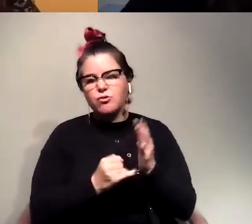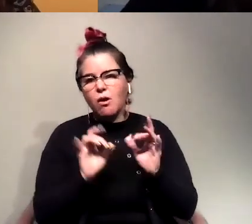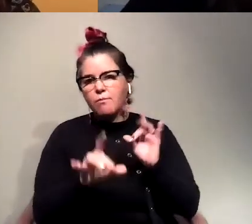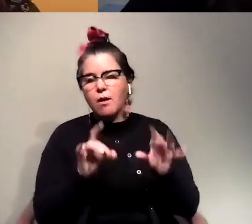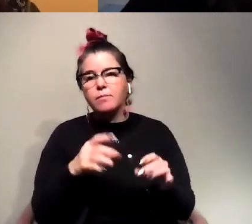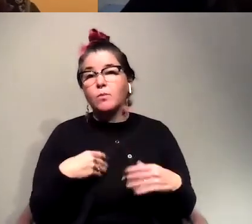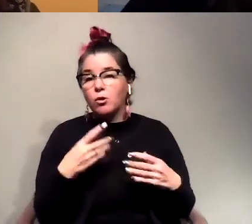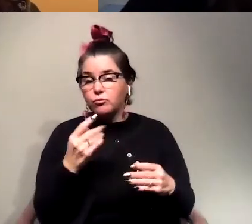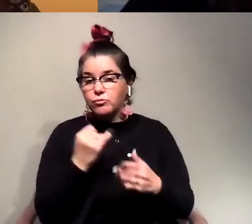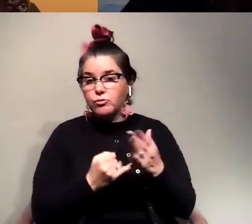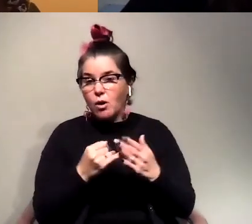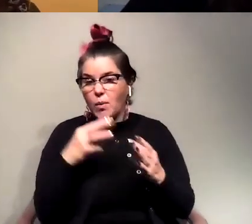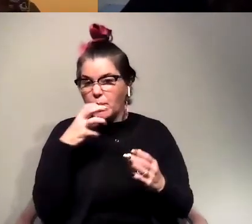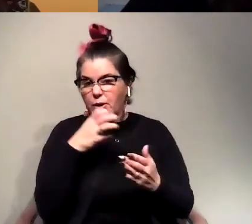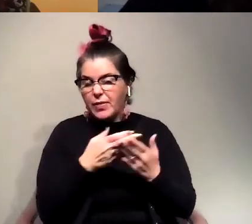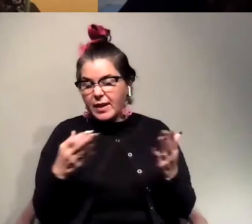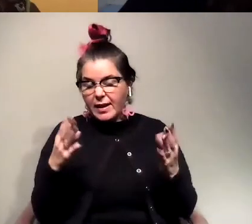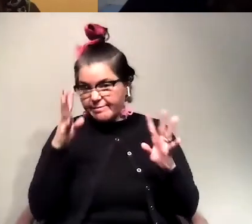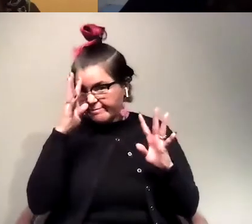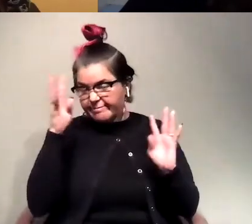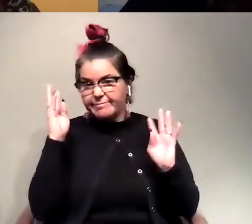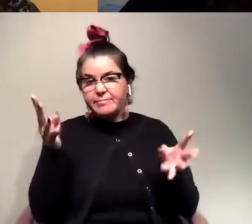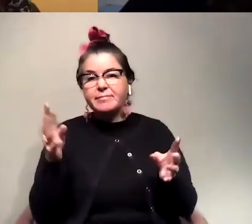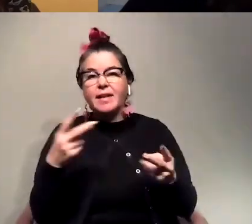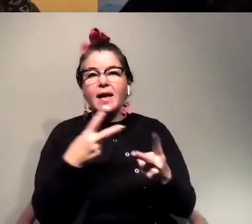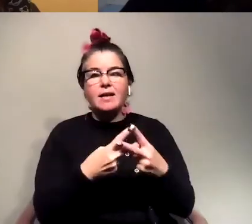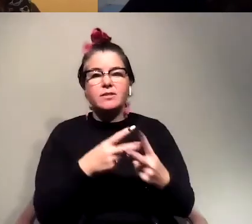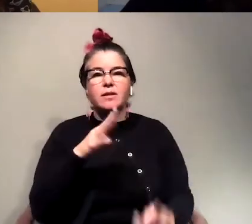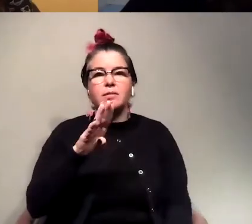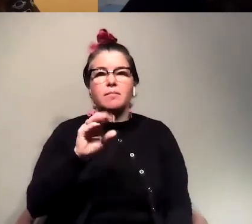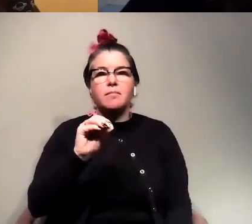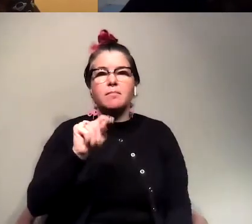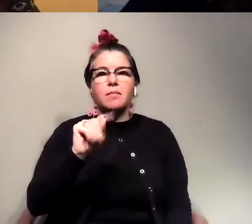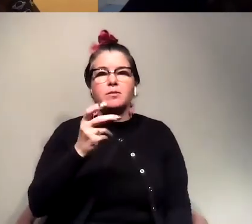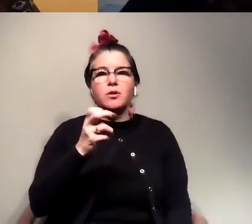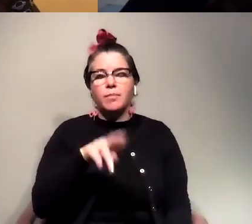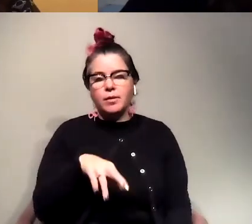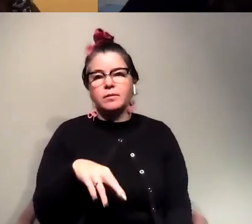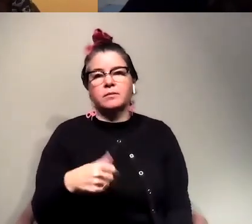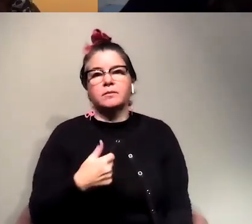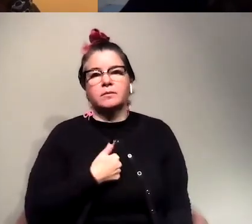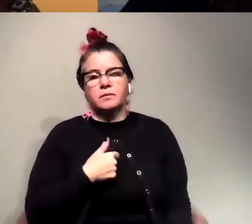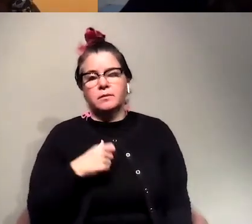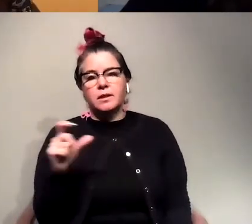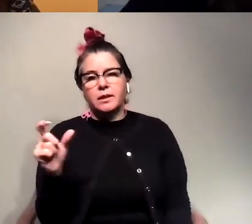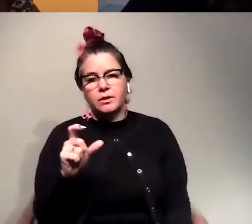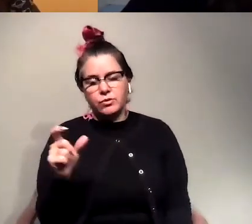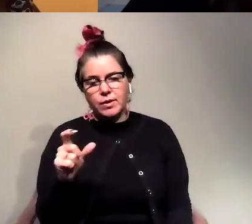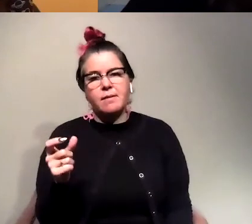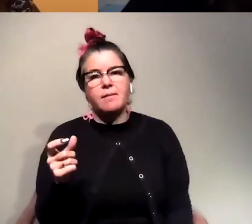weird things, then that hashtag is Bottober, and I'm on Instagram